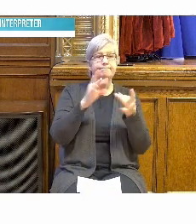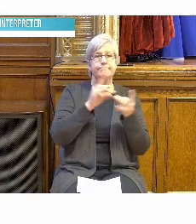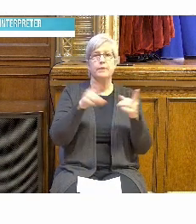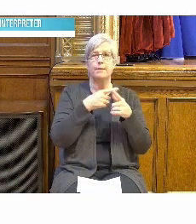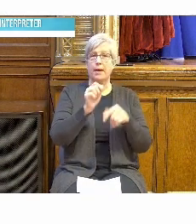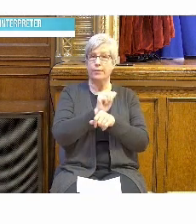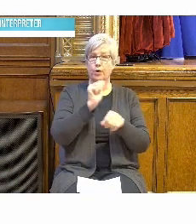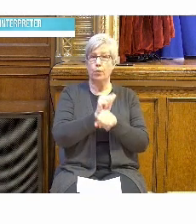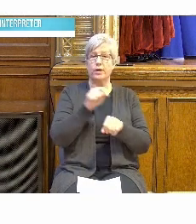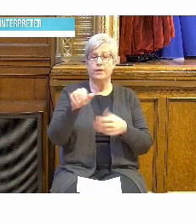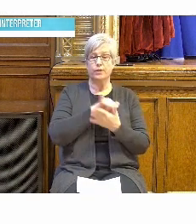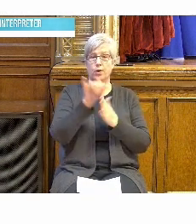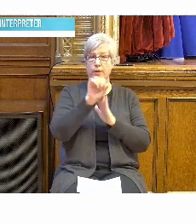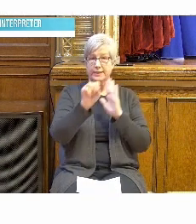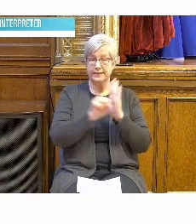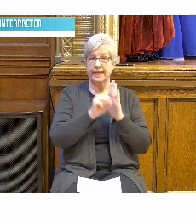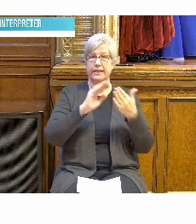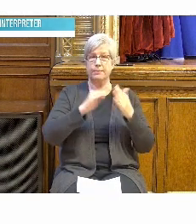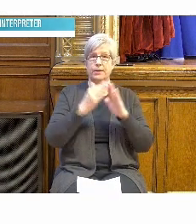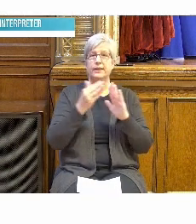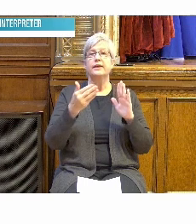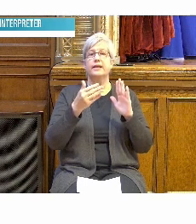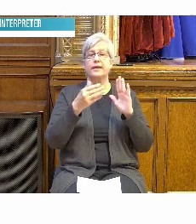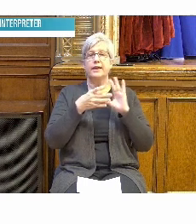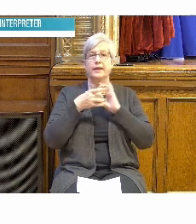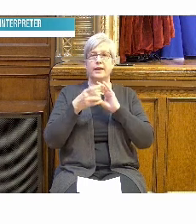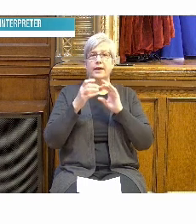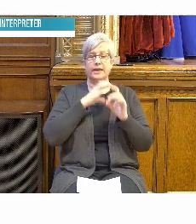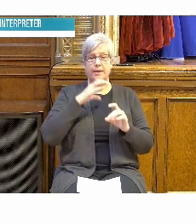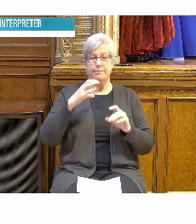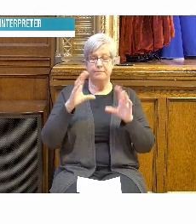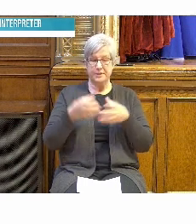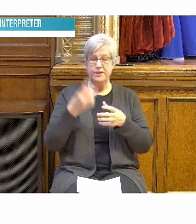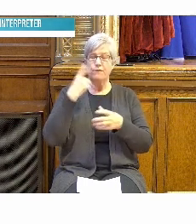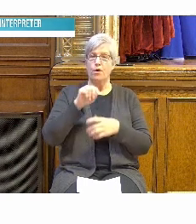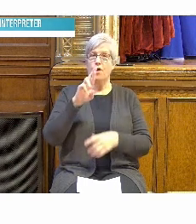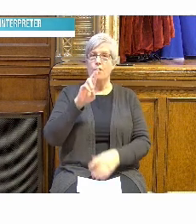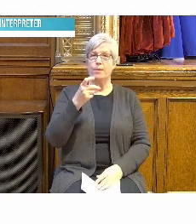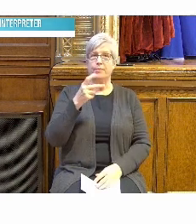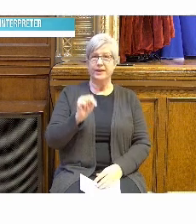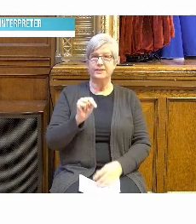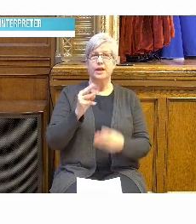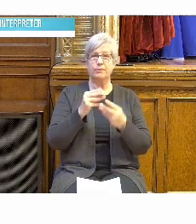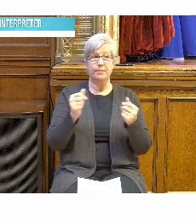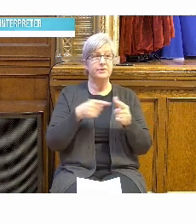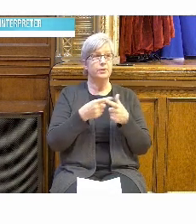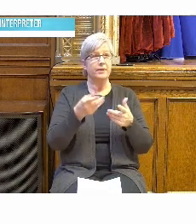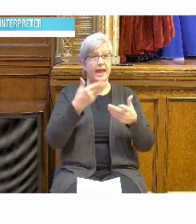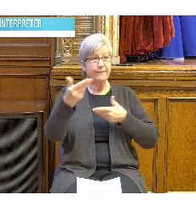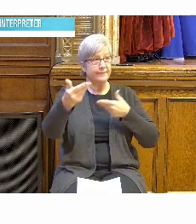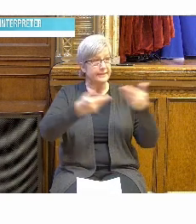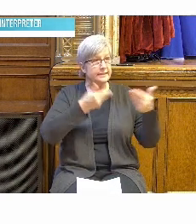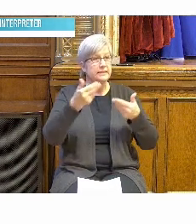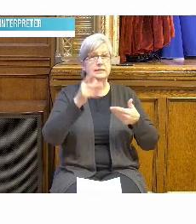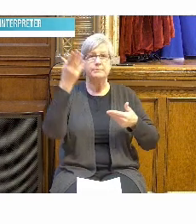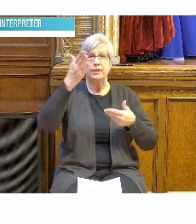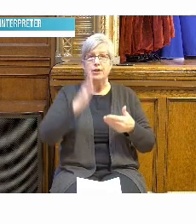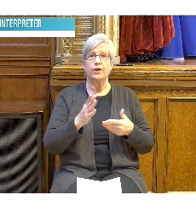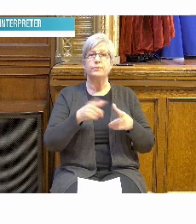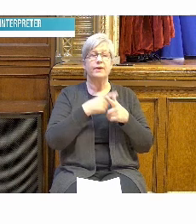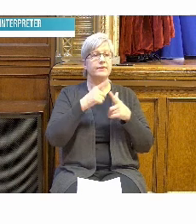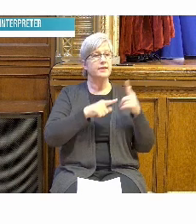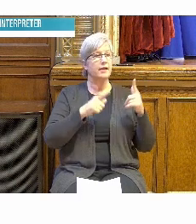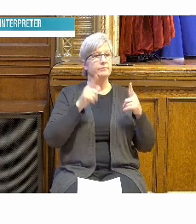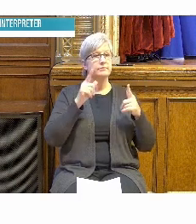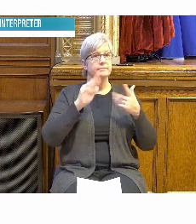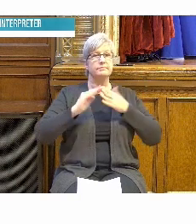of the work of the New York State Community Commission for Reparation Remedies. And so we invite speakers, we have some education, but the